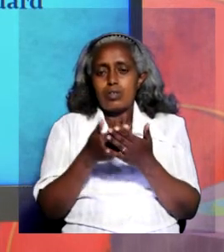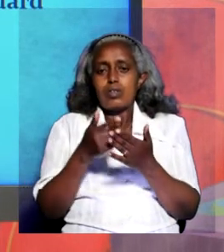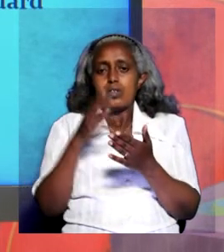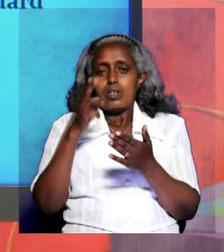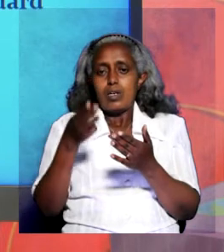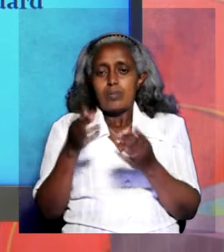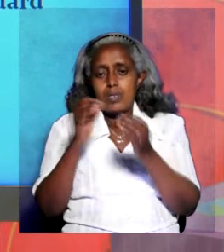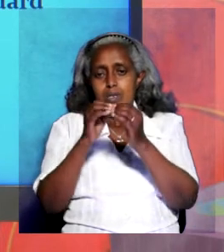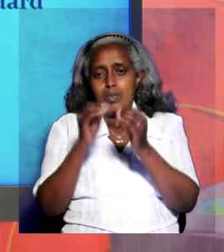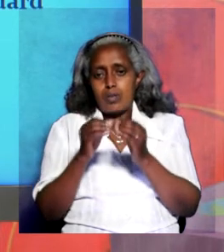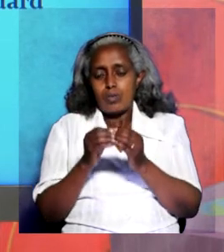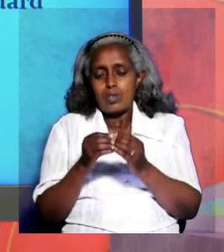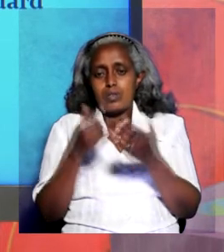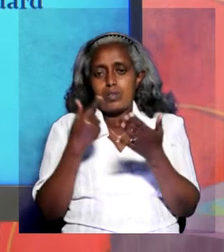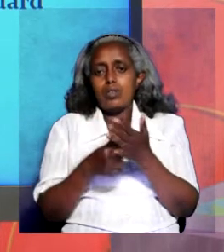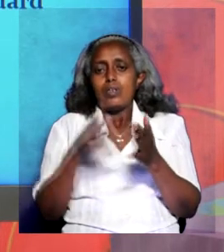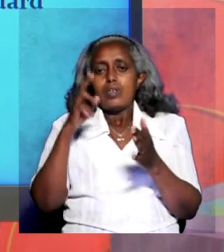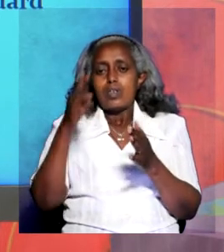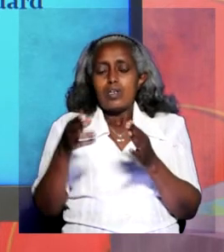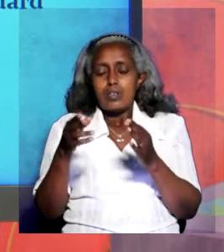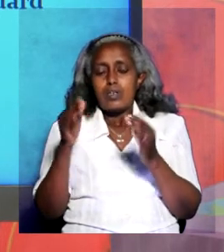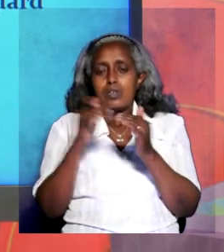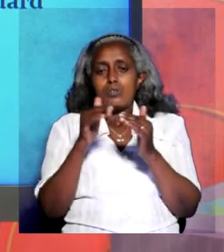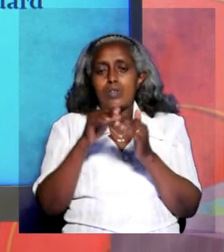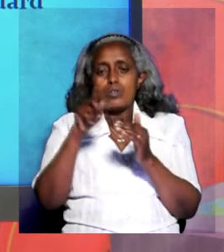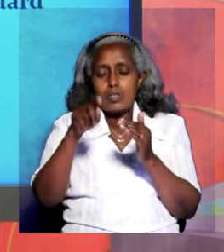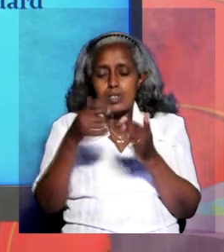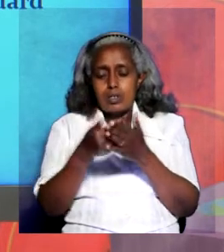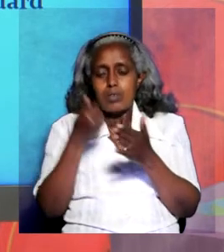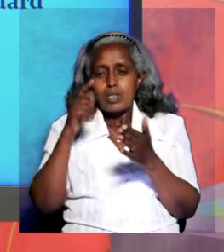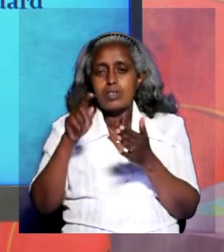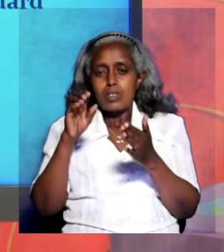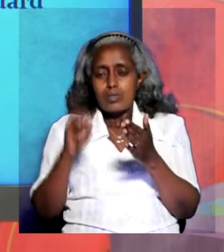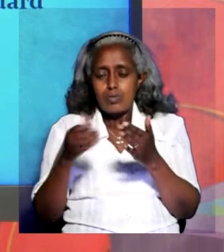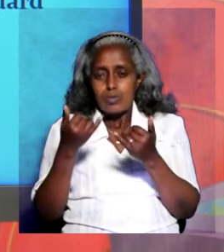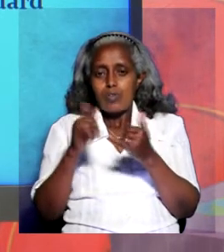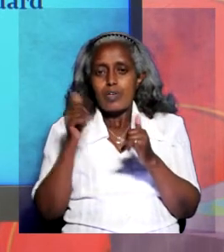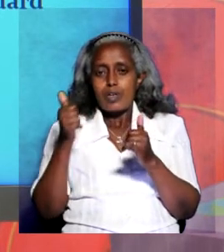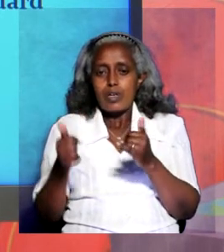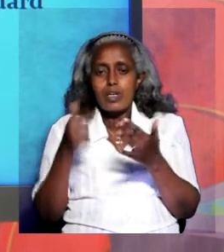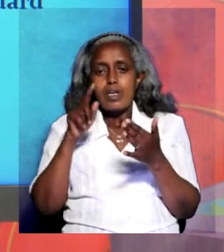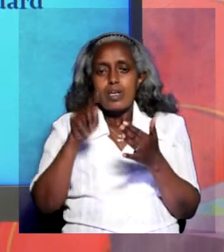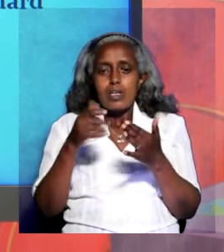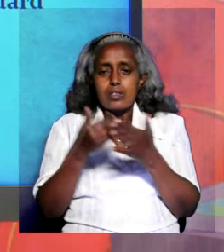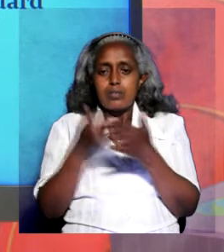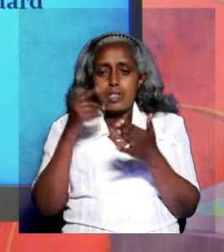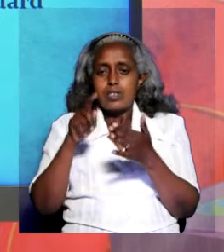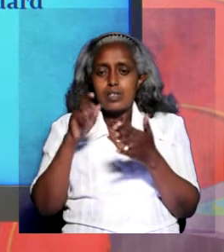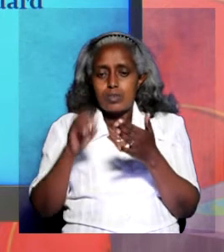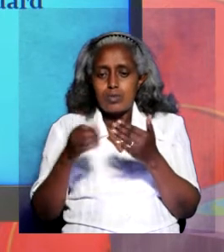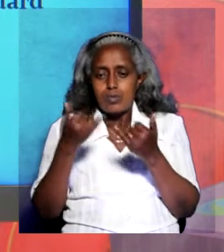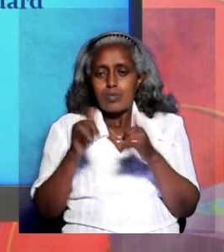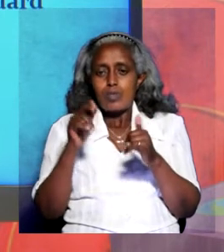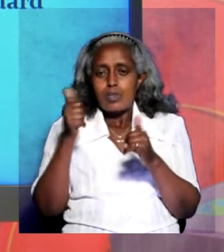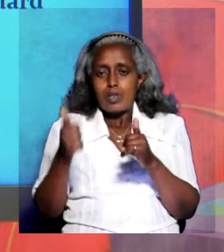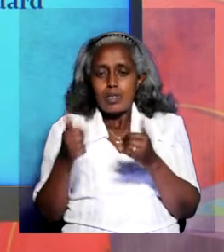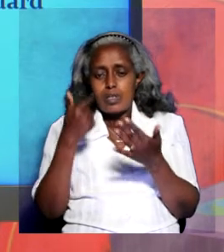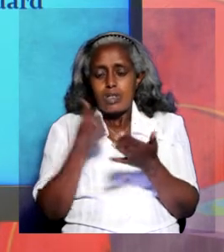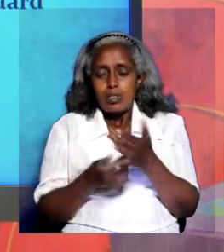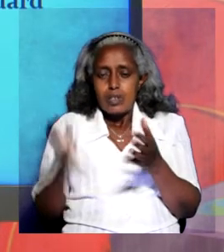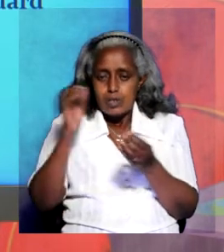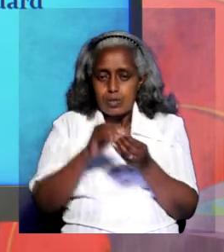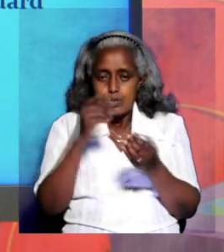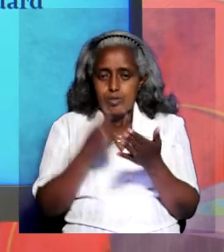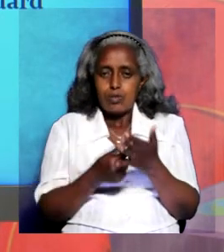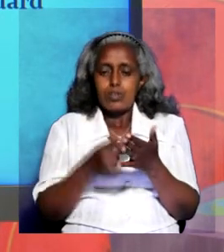calculate lambda. Lambda is equal to x minus x naught over a. So x minus x naught over a. In addition to this, we can